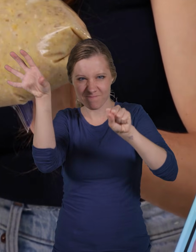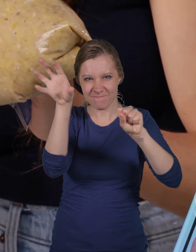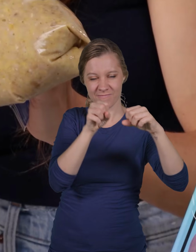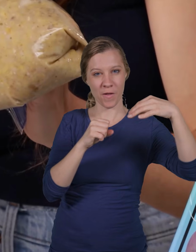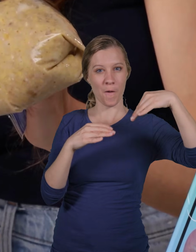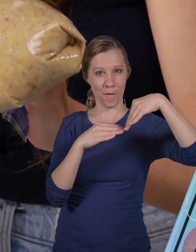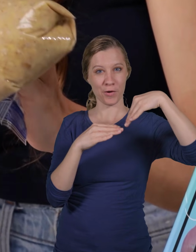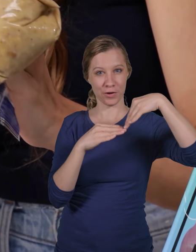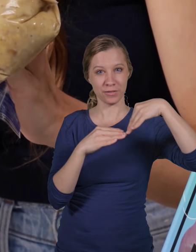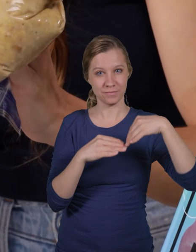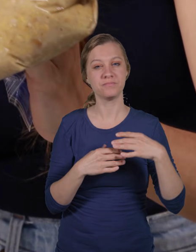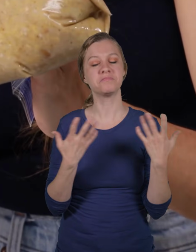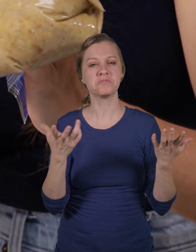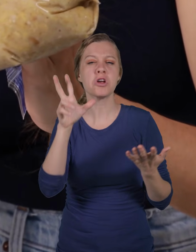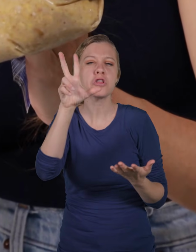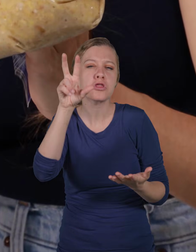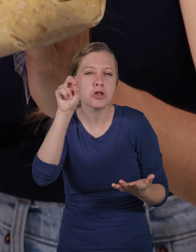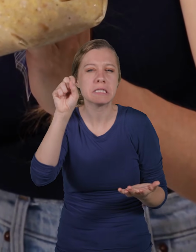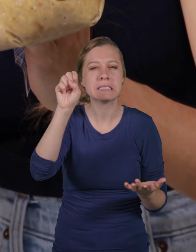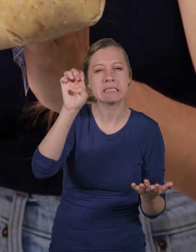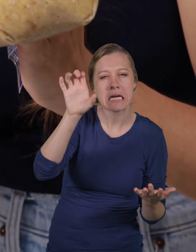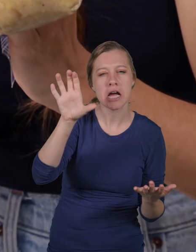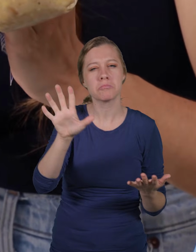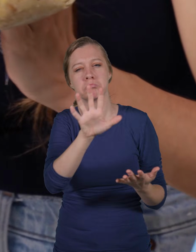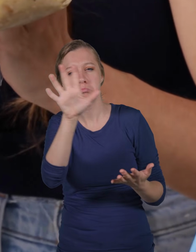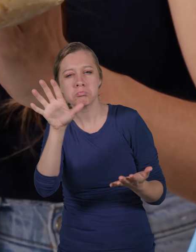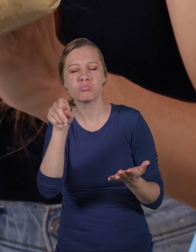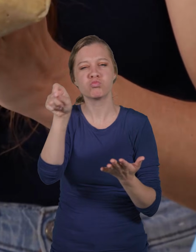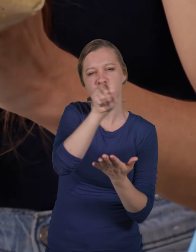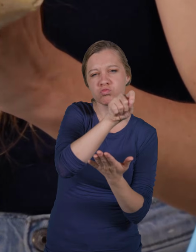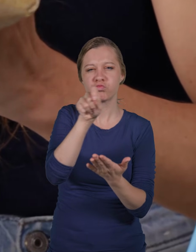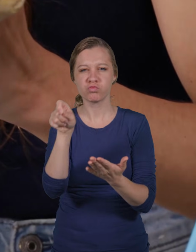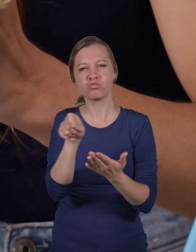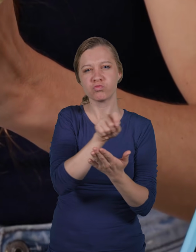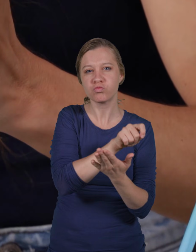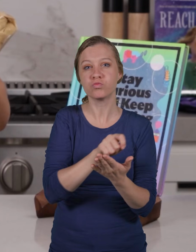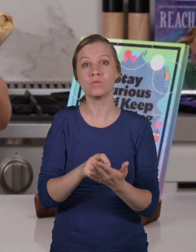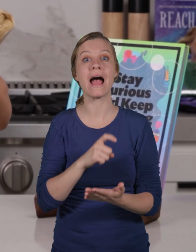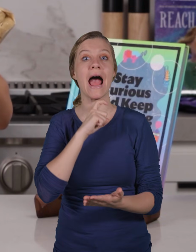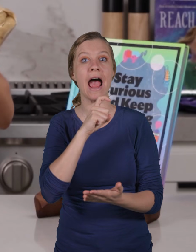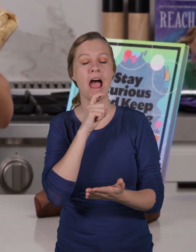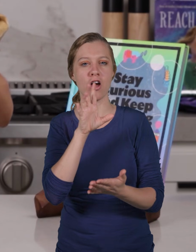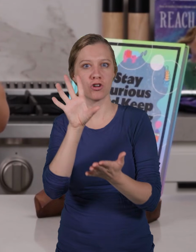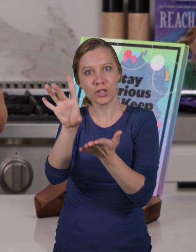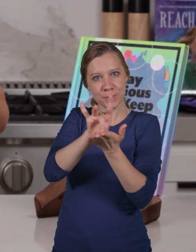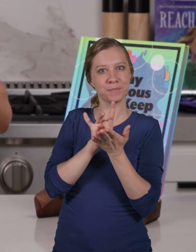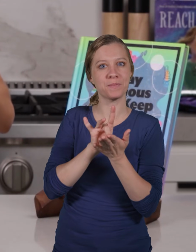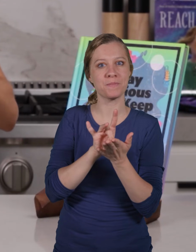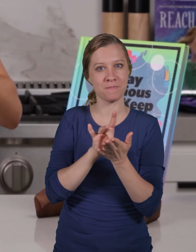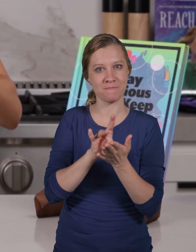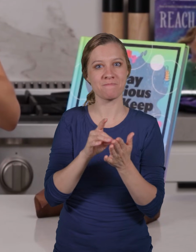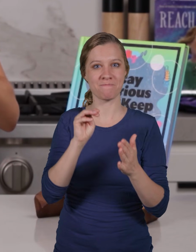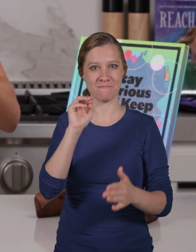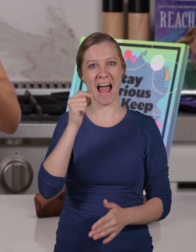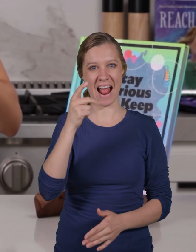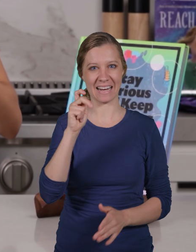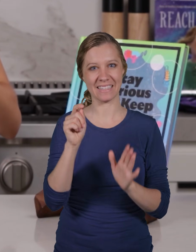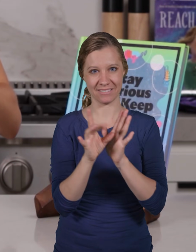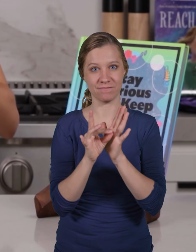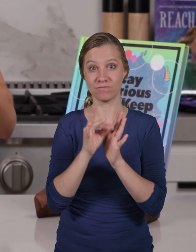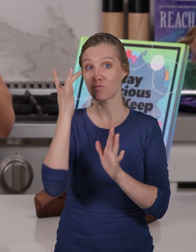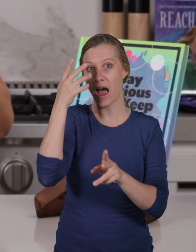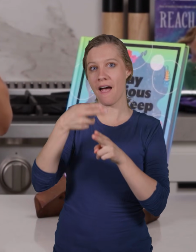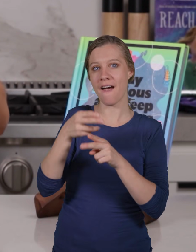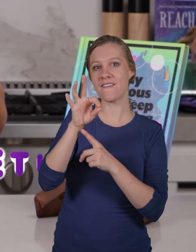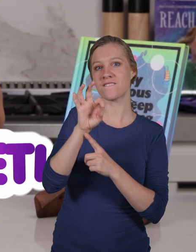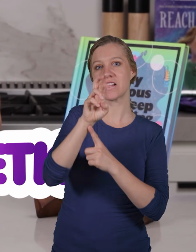the corner of the bag. You just wanna do this for about 30 seconds or so. And iron is attracted to a magnet because iron is something